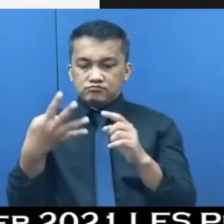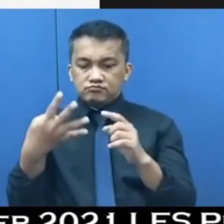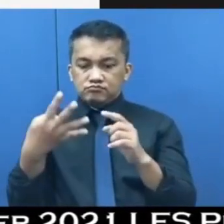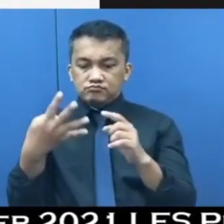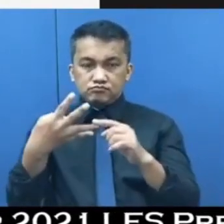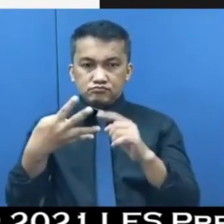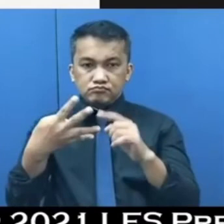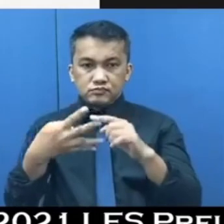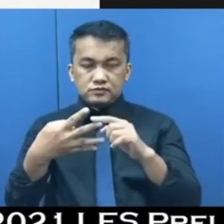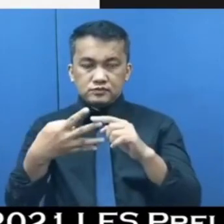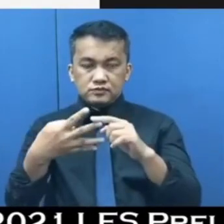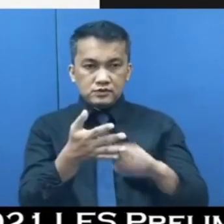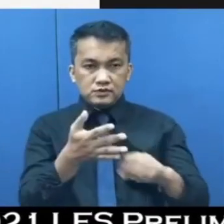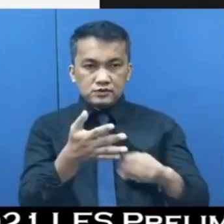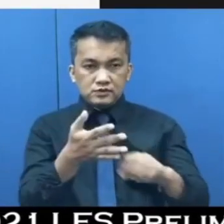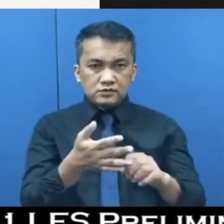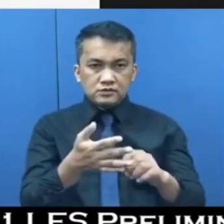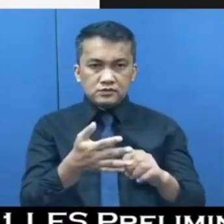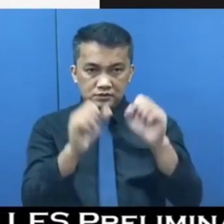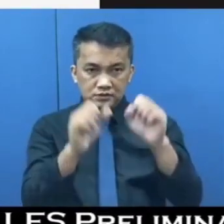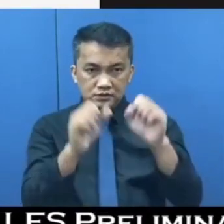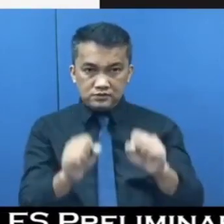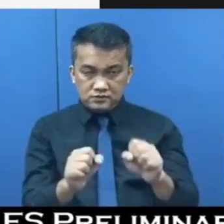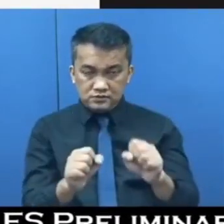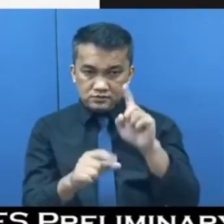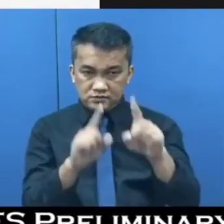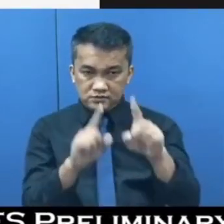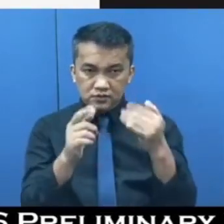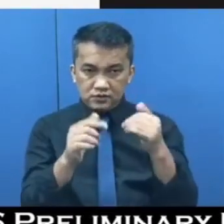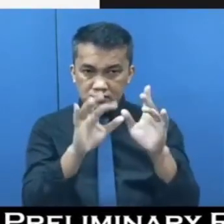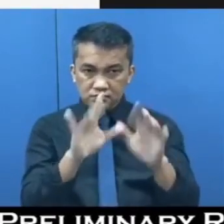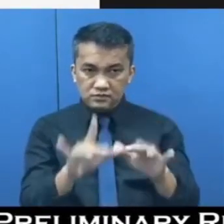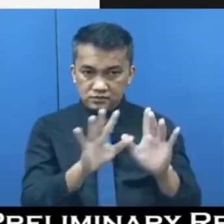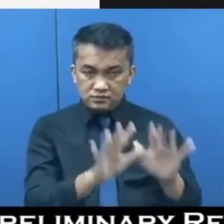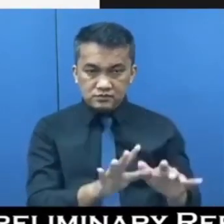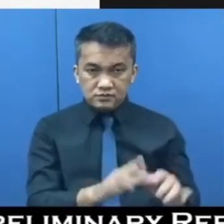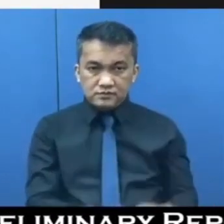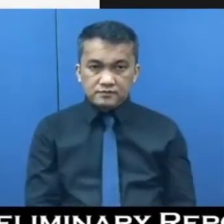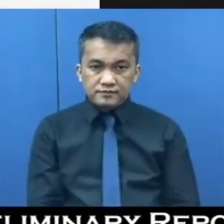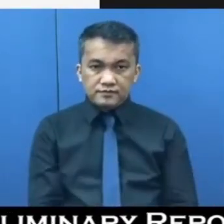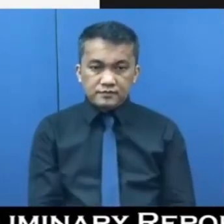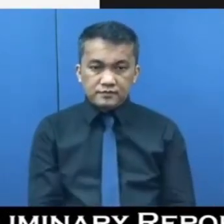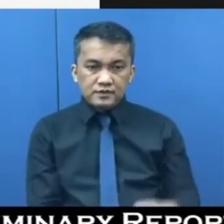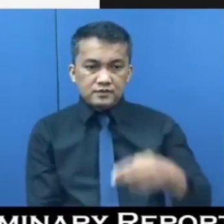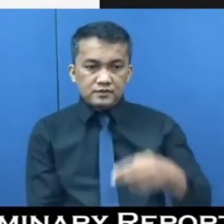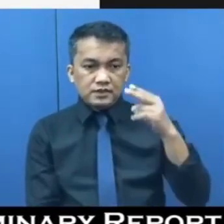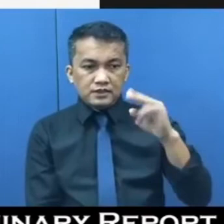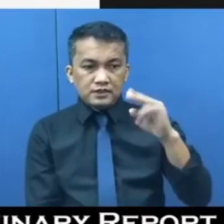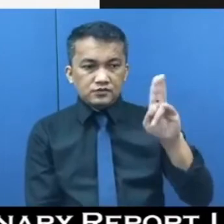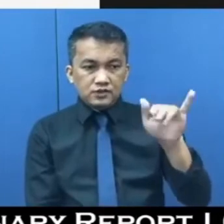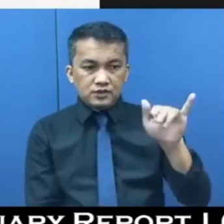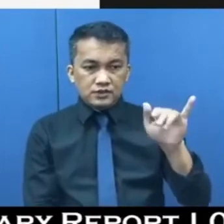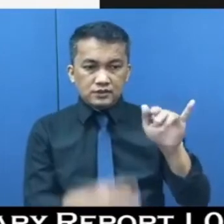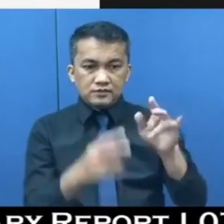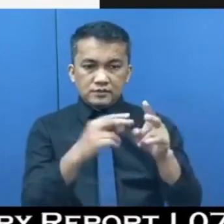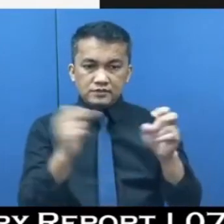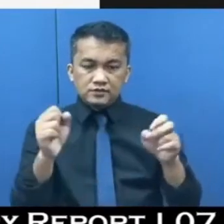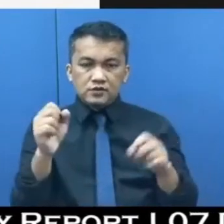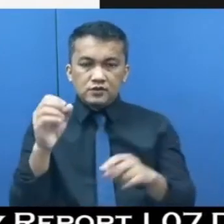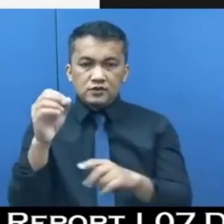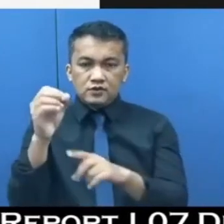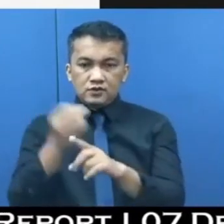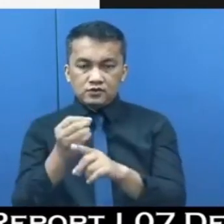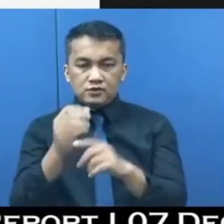Seasonality po ba siya kasi rainy season na? Yung mataas noong July versus October nag